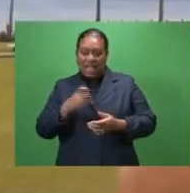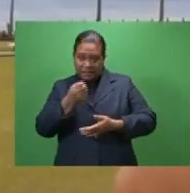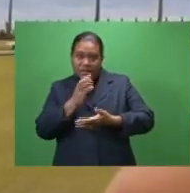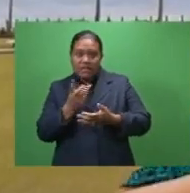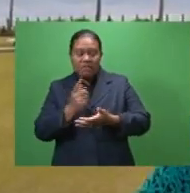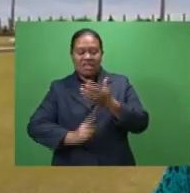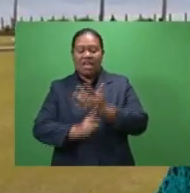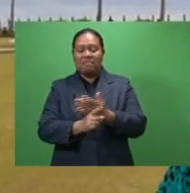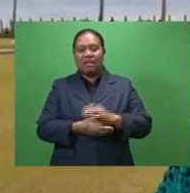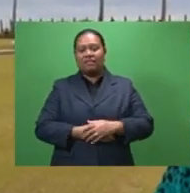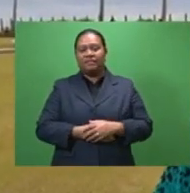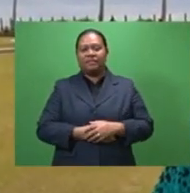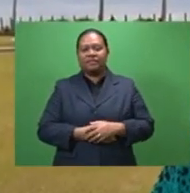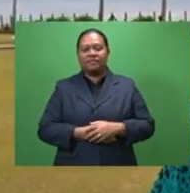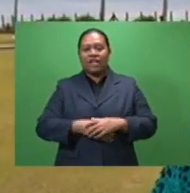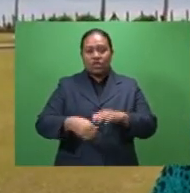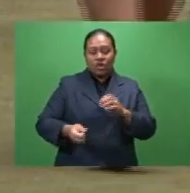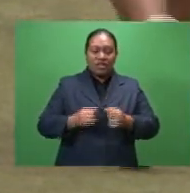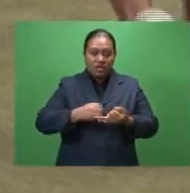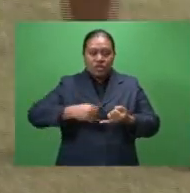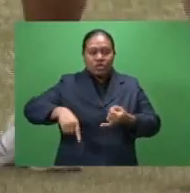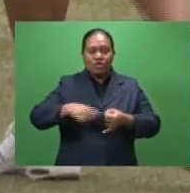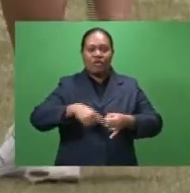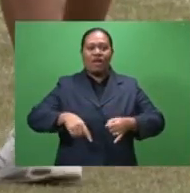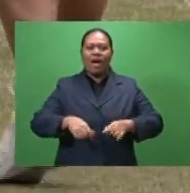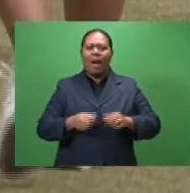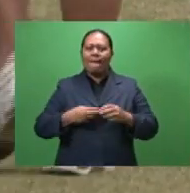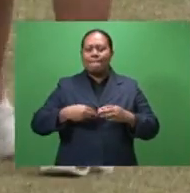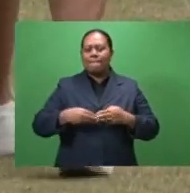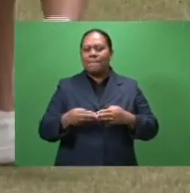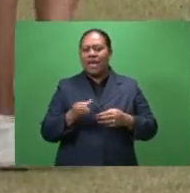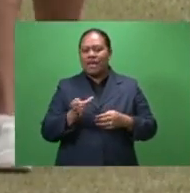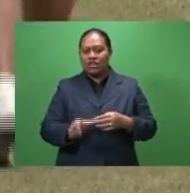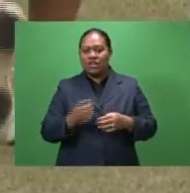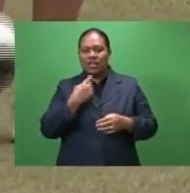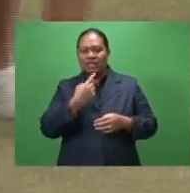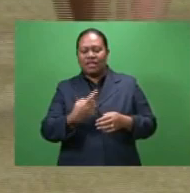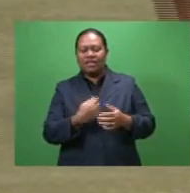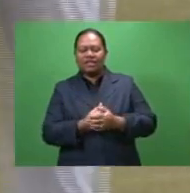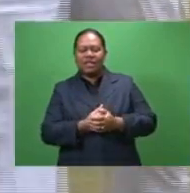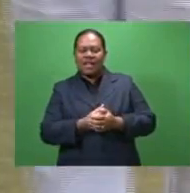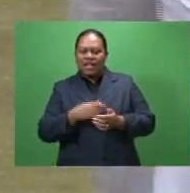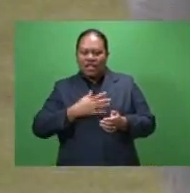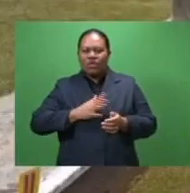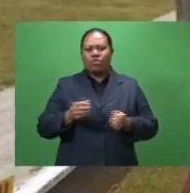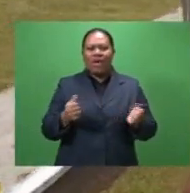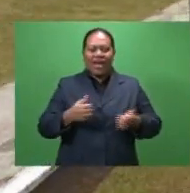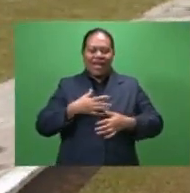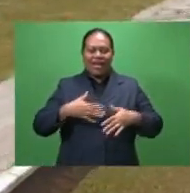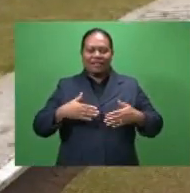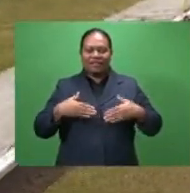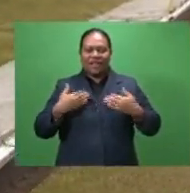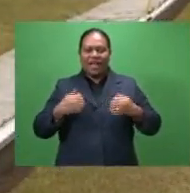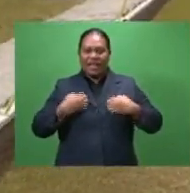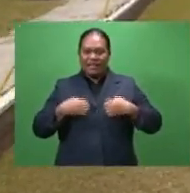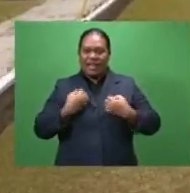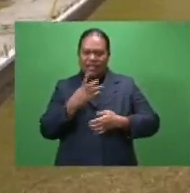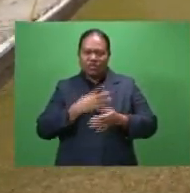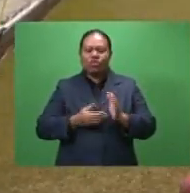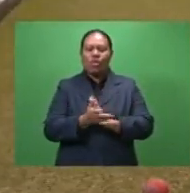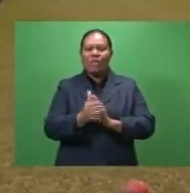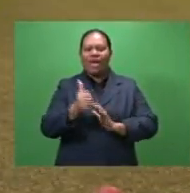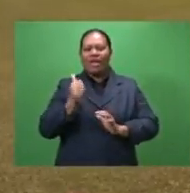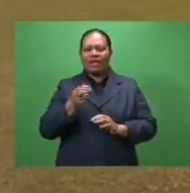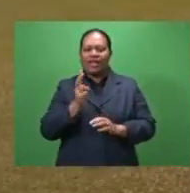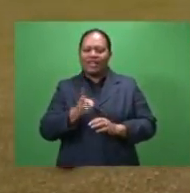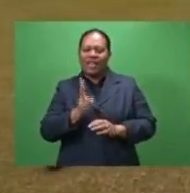up. Suva Bowling Club manager Maureen Lavaki says while they are excited to have bowlers back on the greens, precautionary